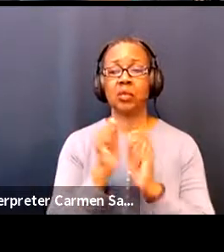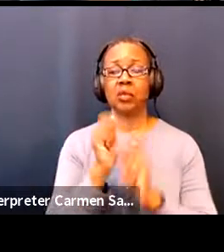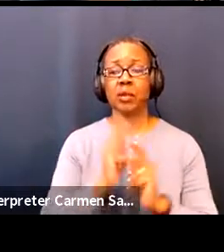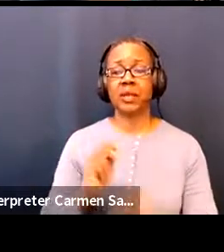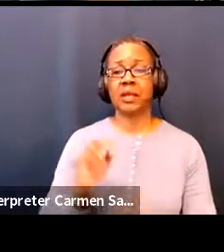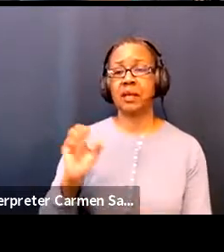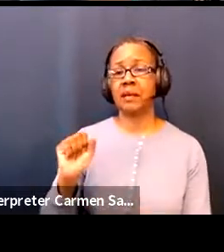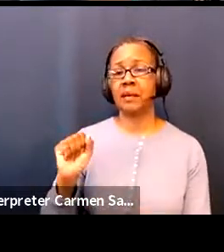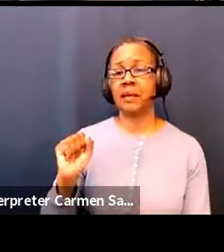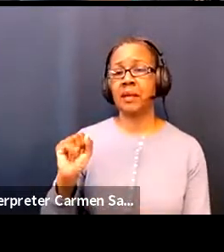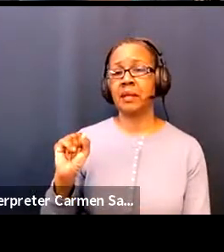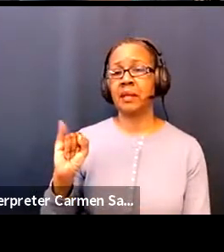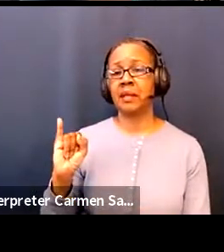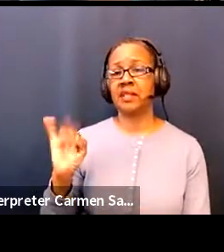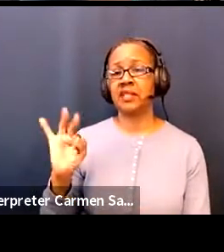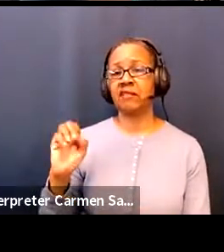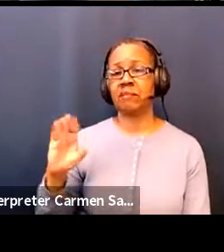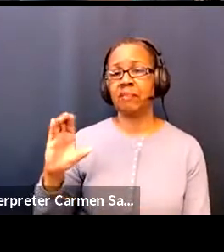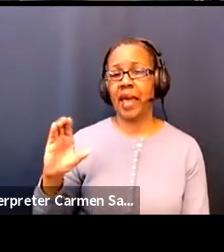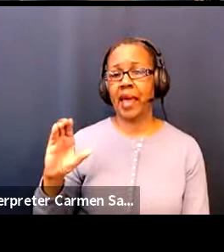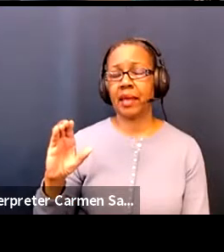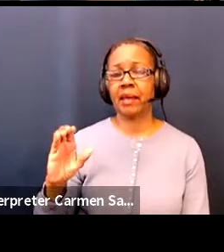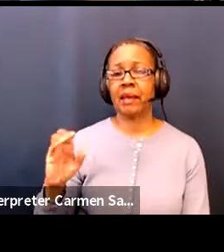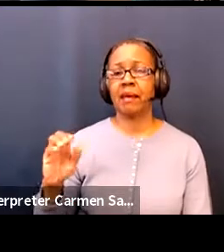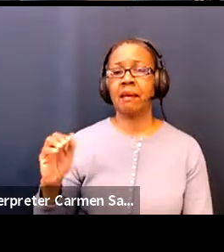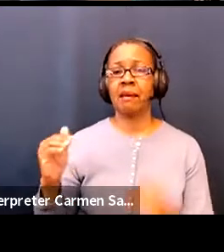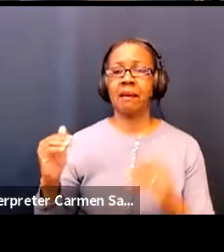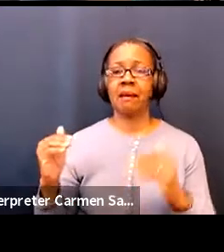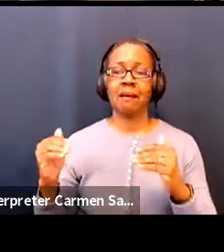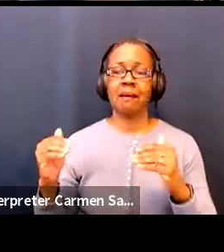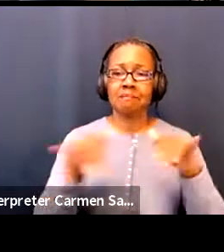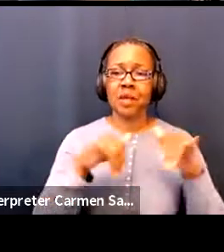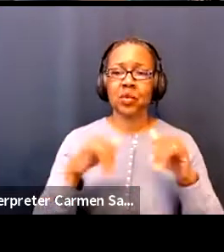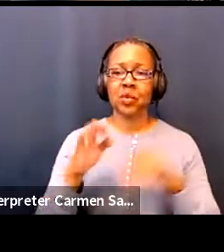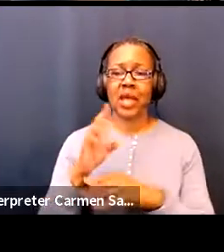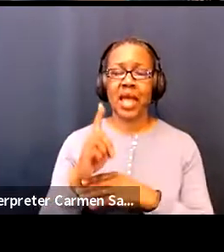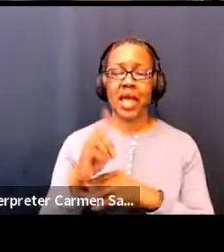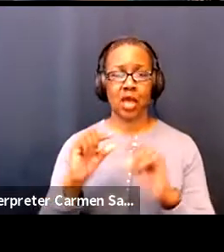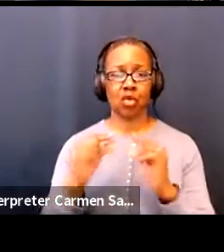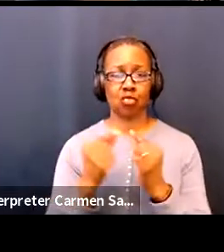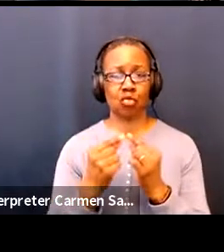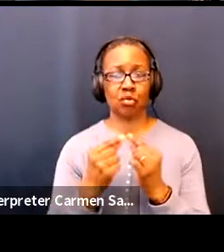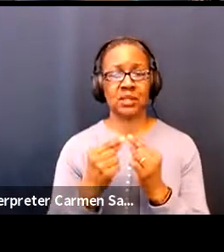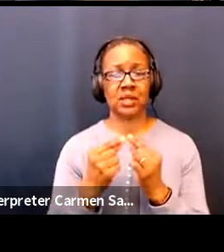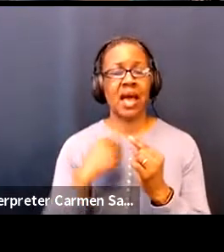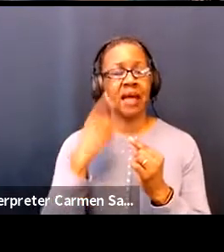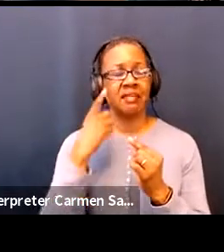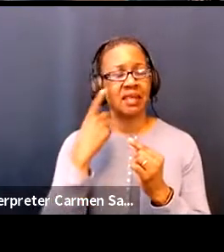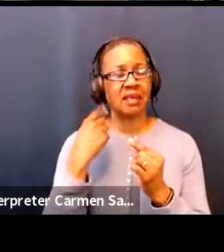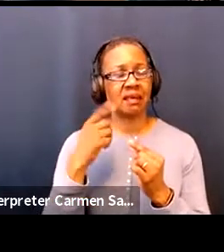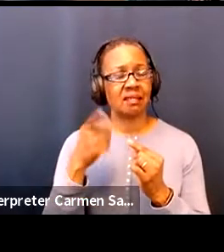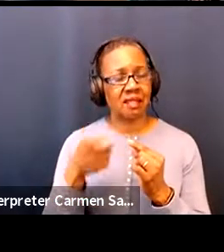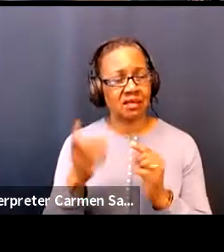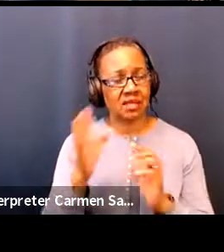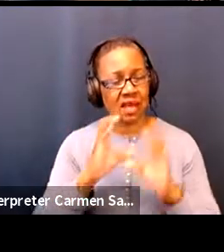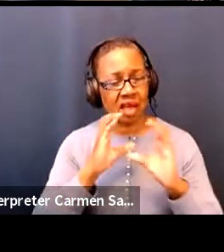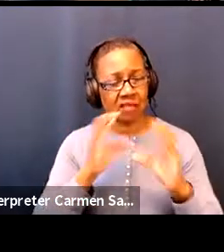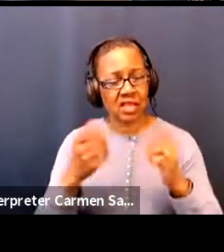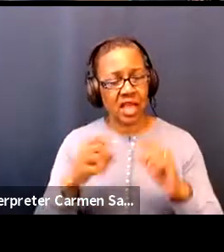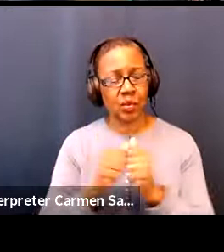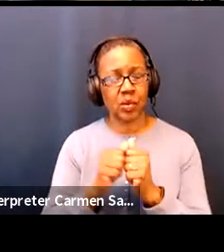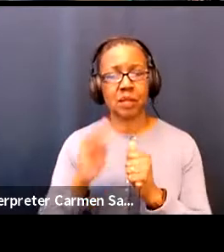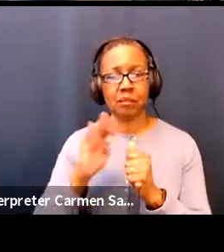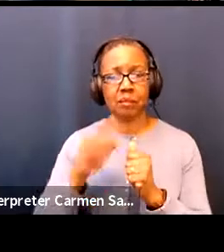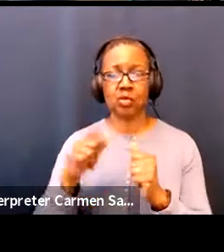CIFPAC, mutual aid groups that have joined our conversation. There's a session going on right now, I think, around with some of those mutual aid